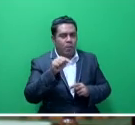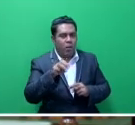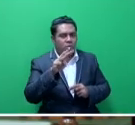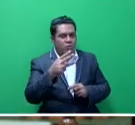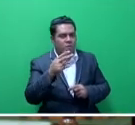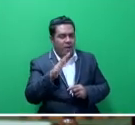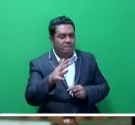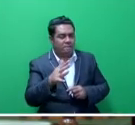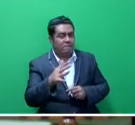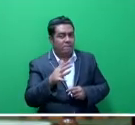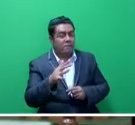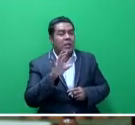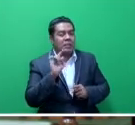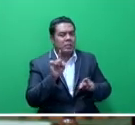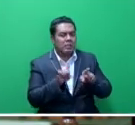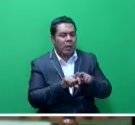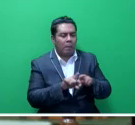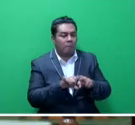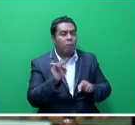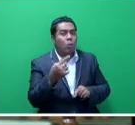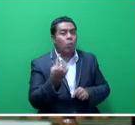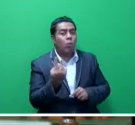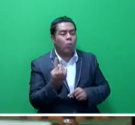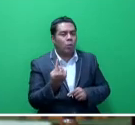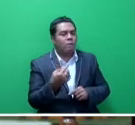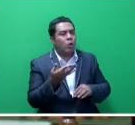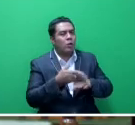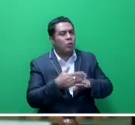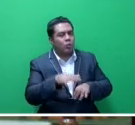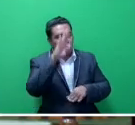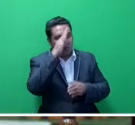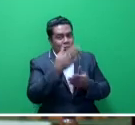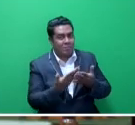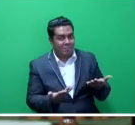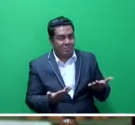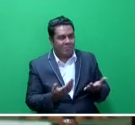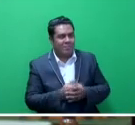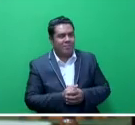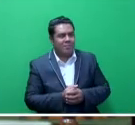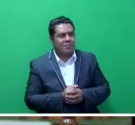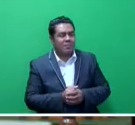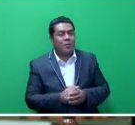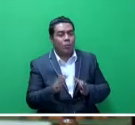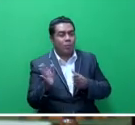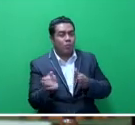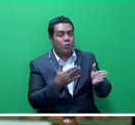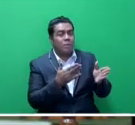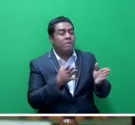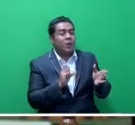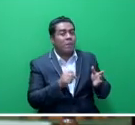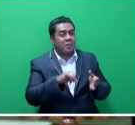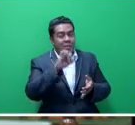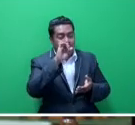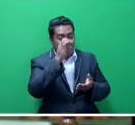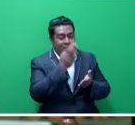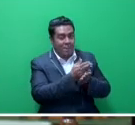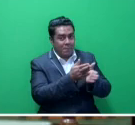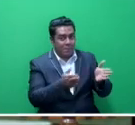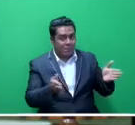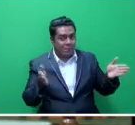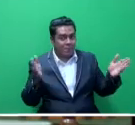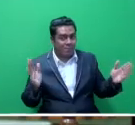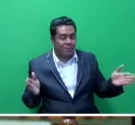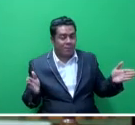3.35. This will only be applicable for new awards. The academic assessment criteria will also move from the academic term to cumulative